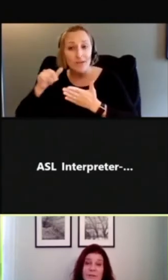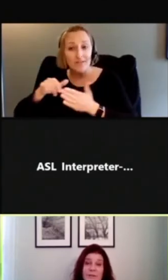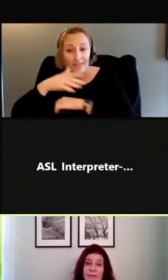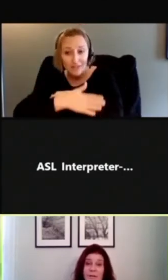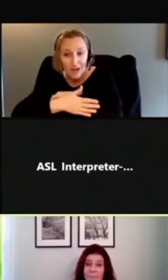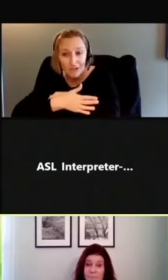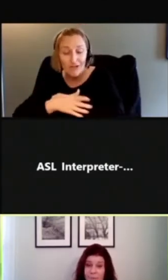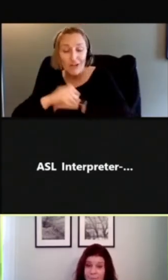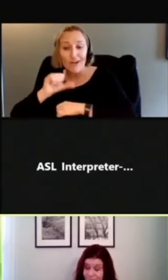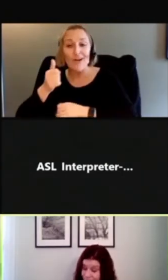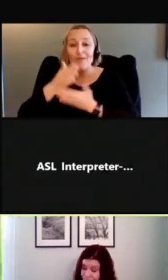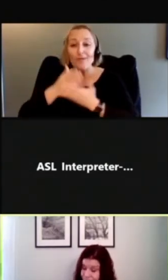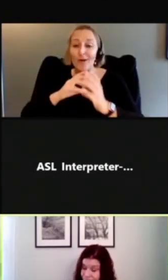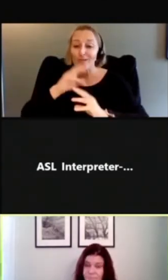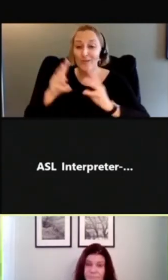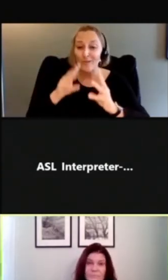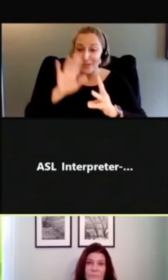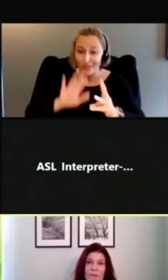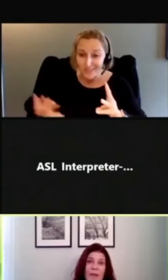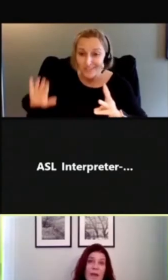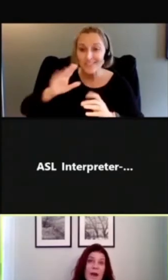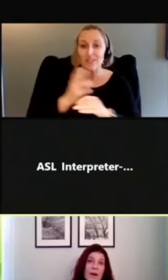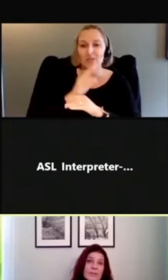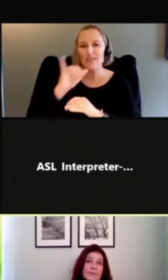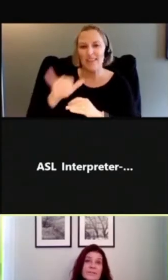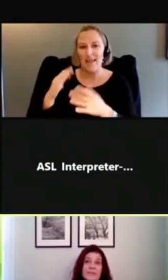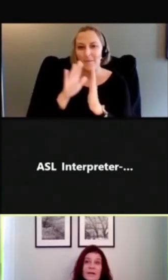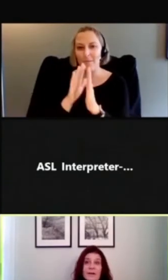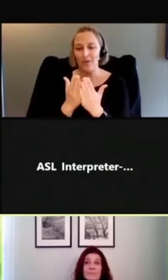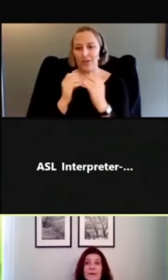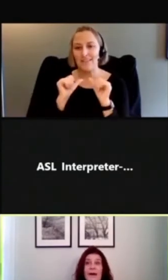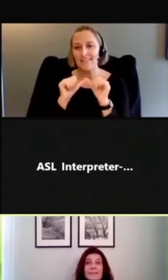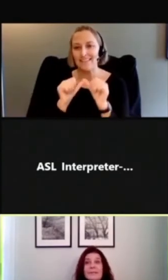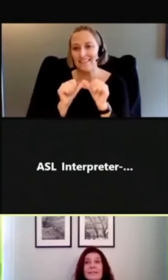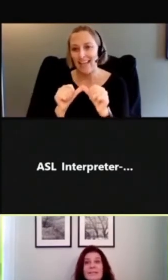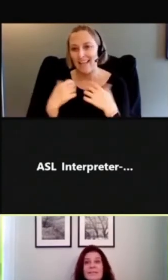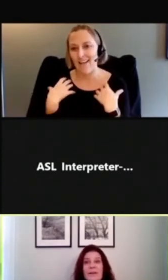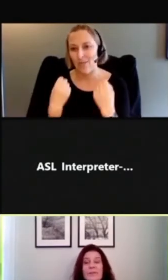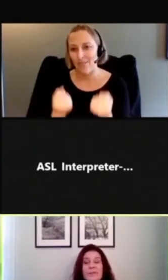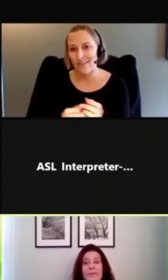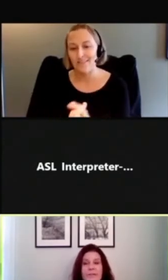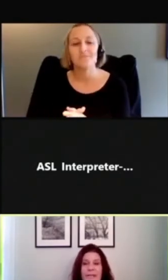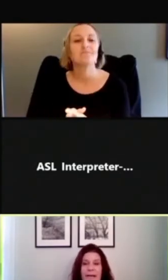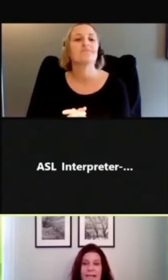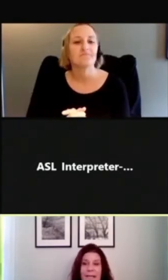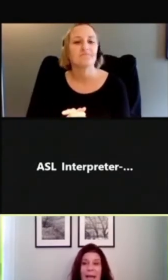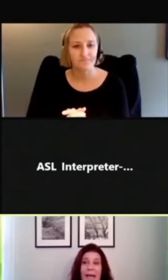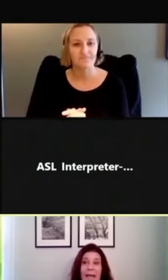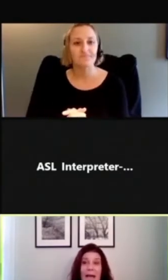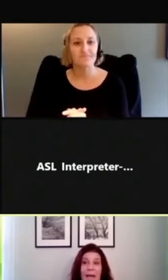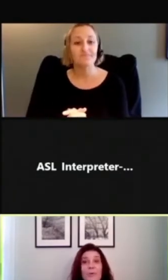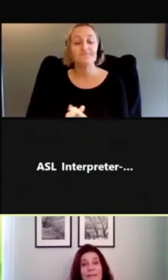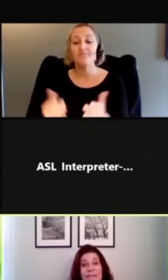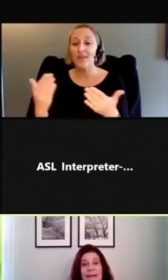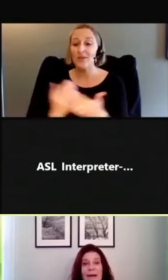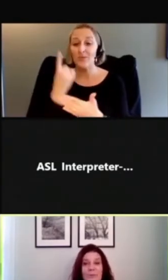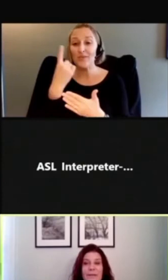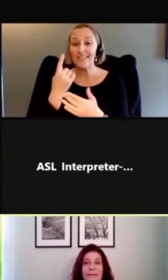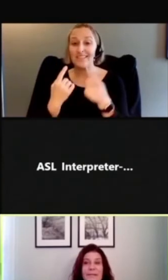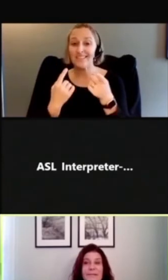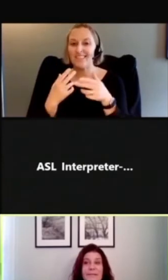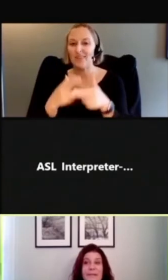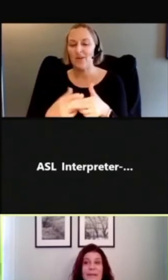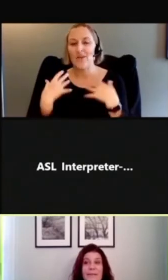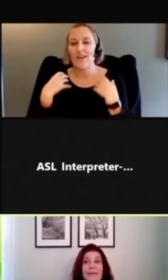the Staying Healthy book. Our newest item is our Health Careers Guide. And I point this